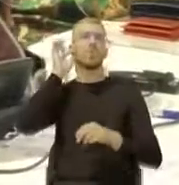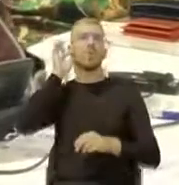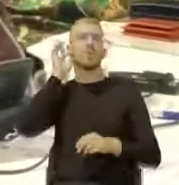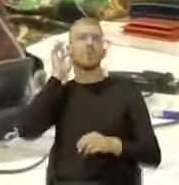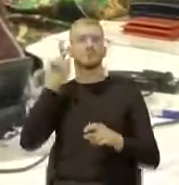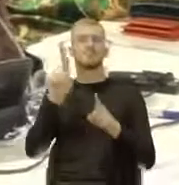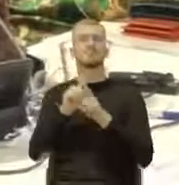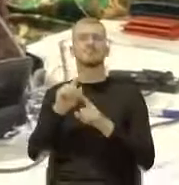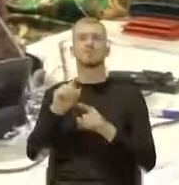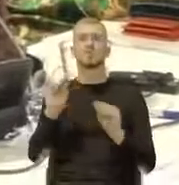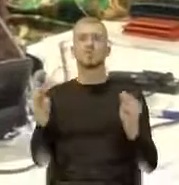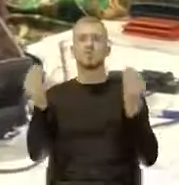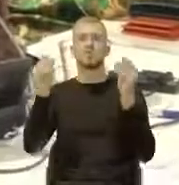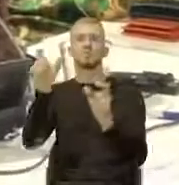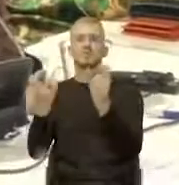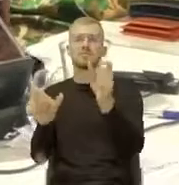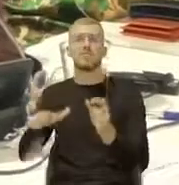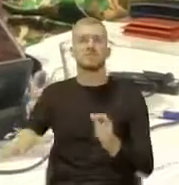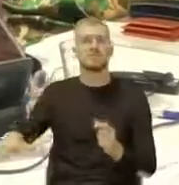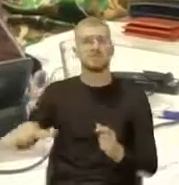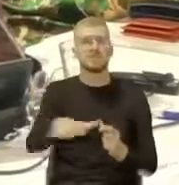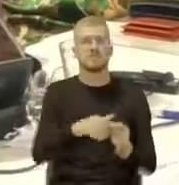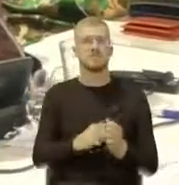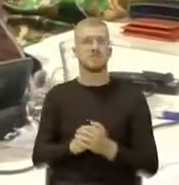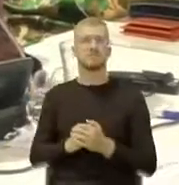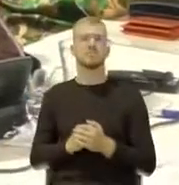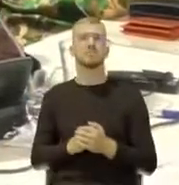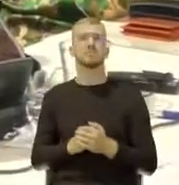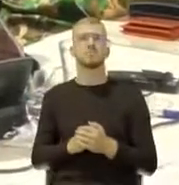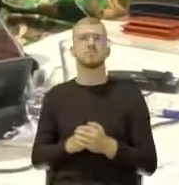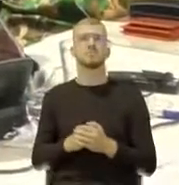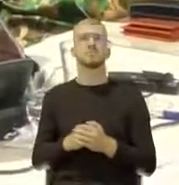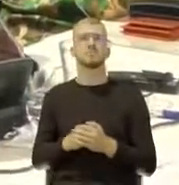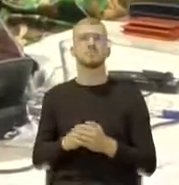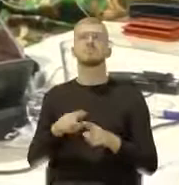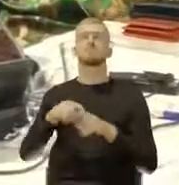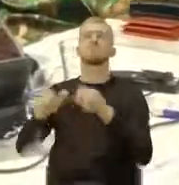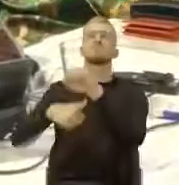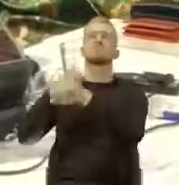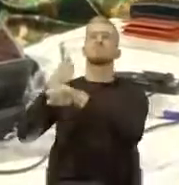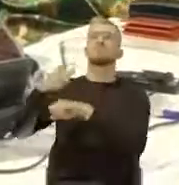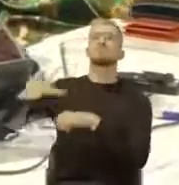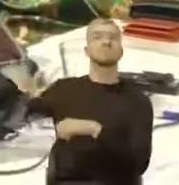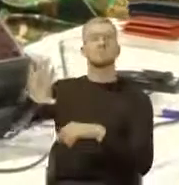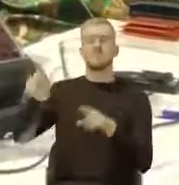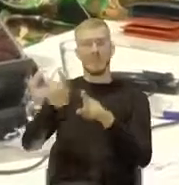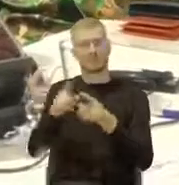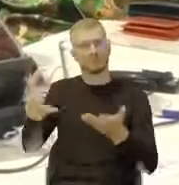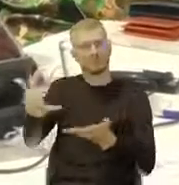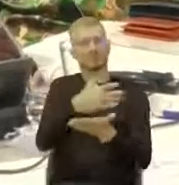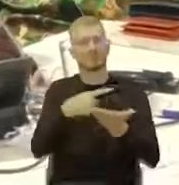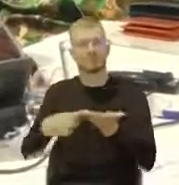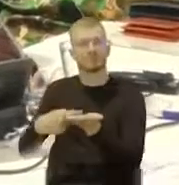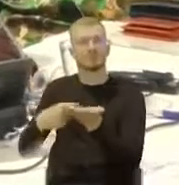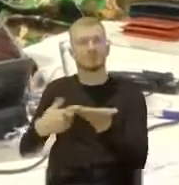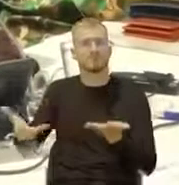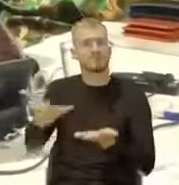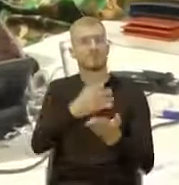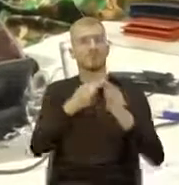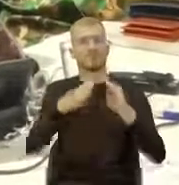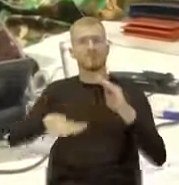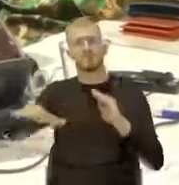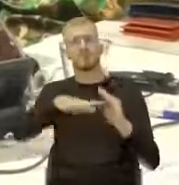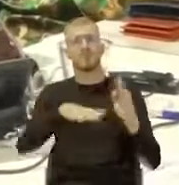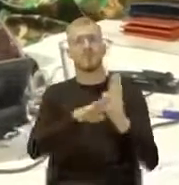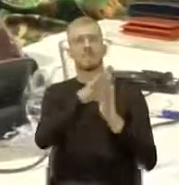shaping up the debate on urbanization, but also on the economy. As we all know, cities today have